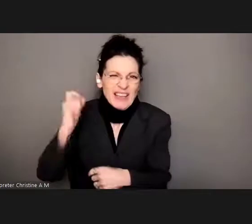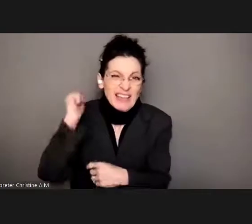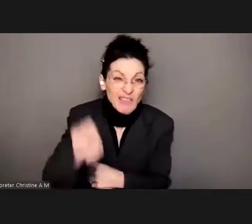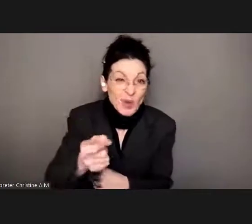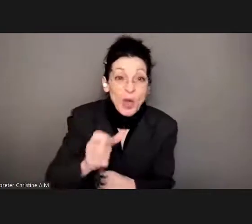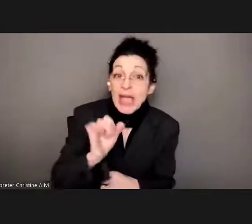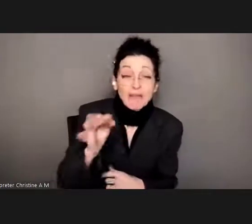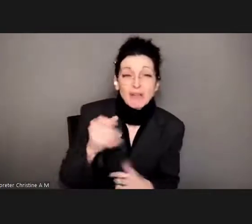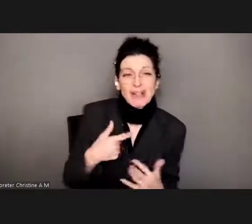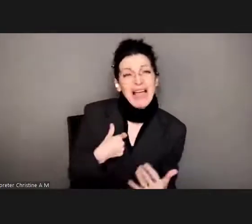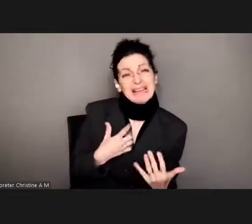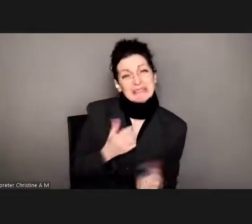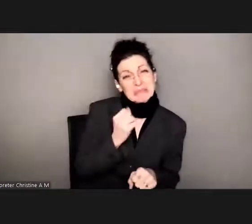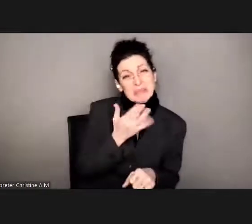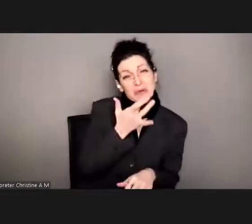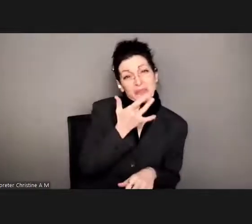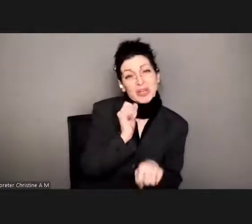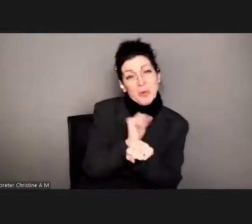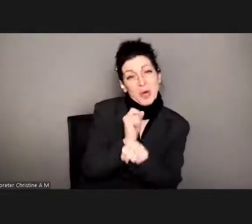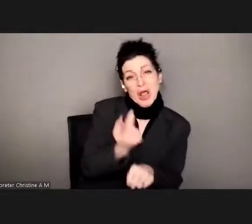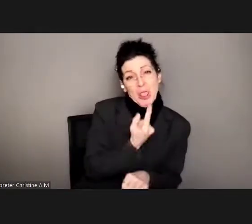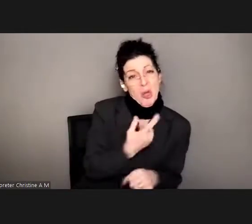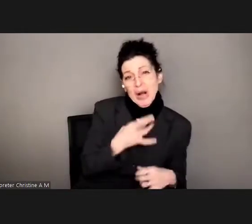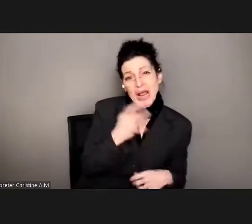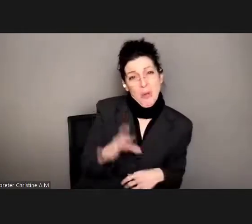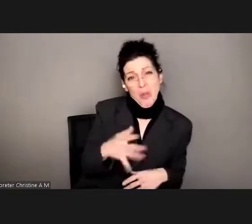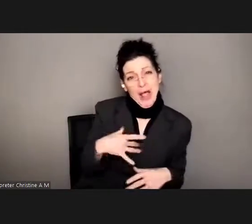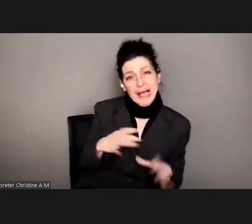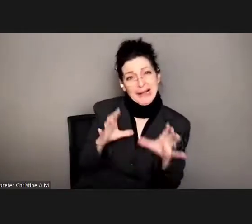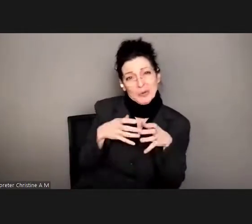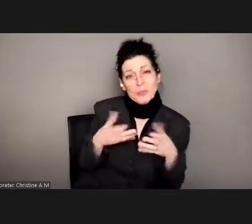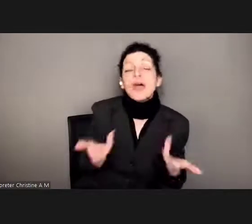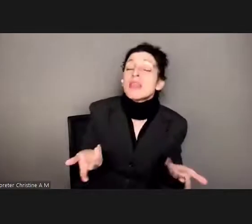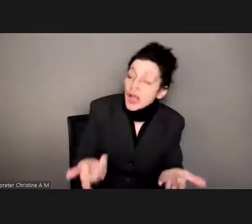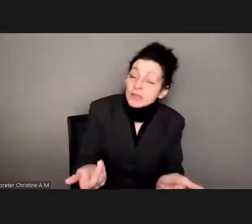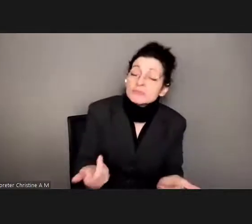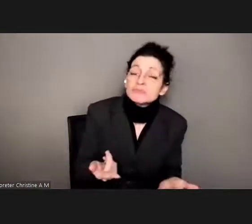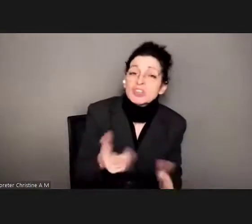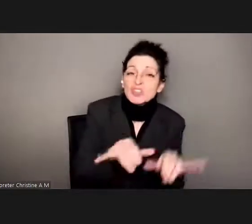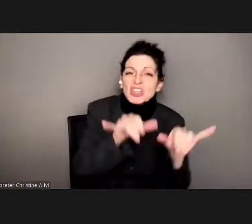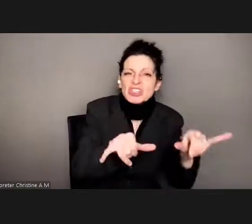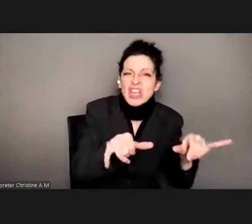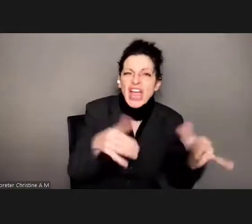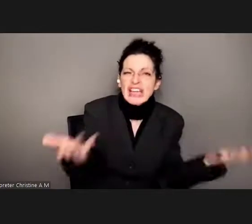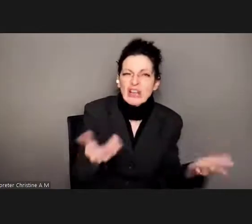So Karen or Adriana, are you now able to put people in breakouts?